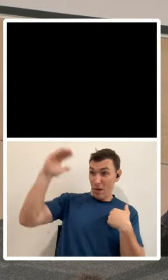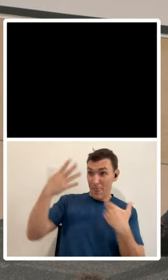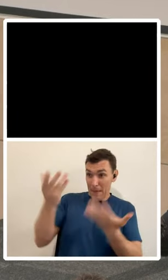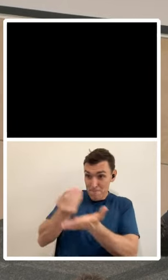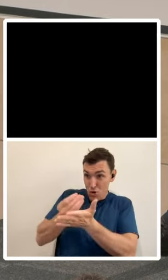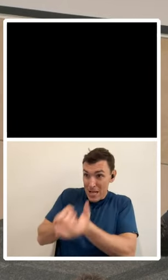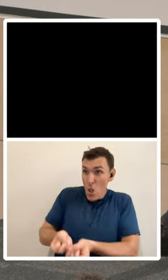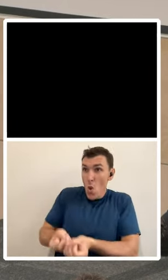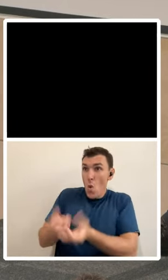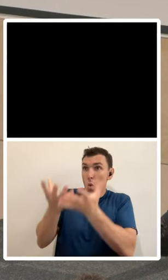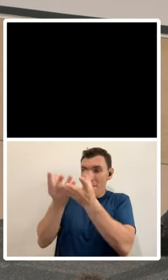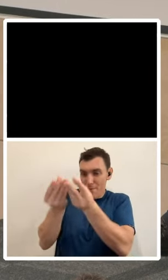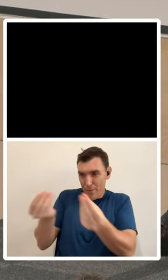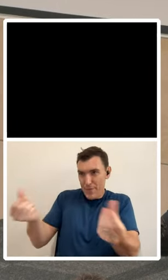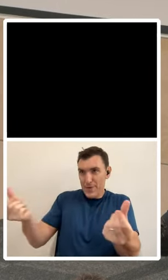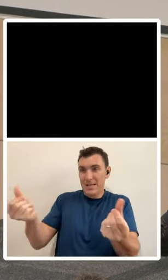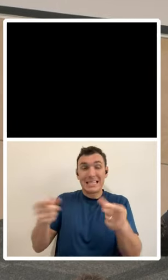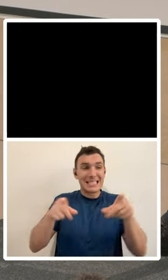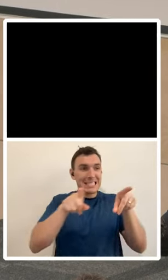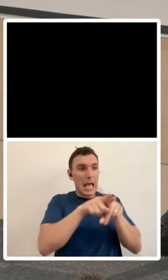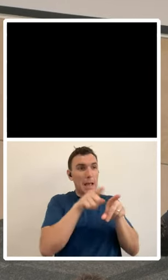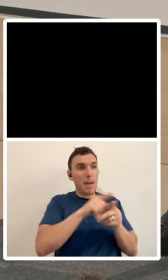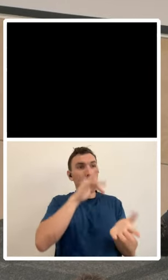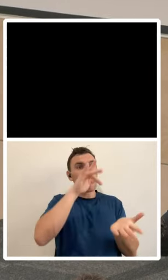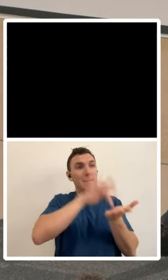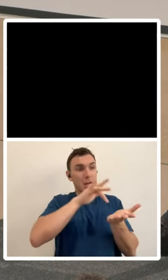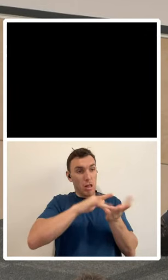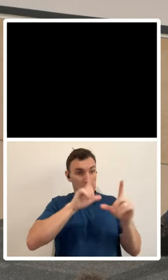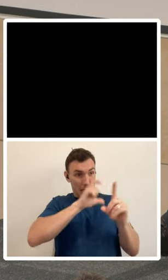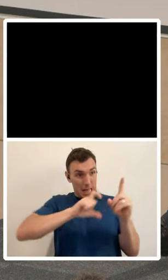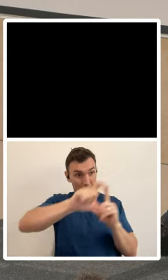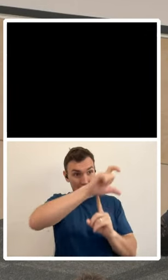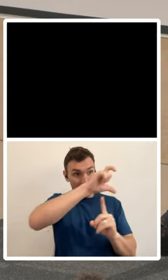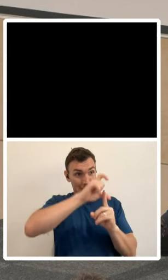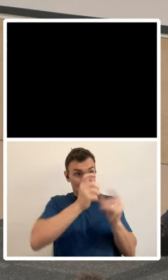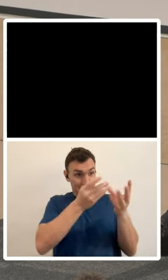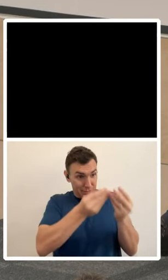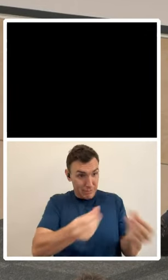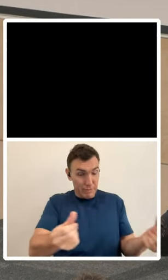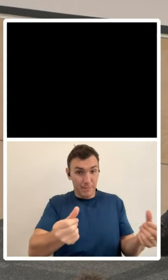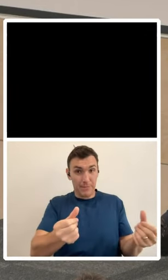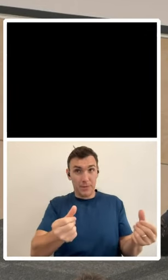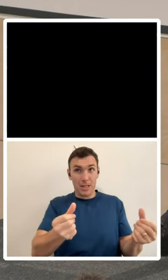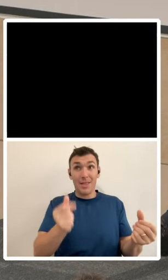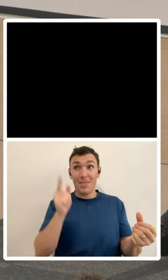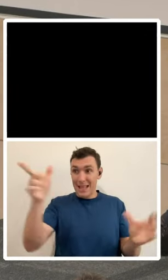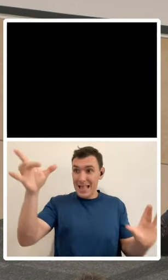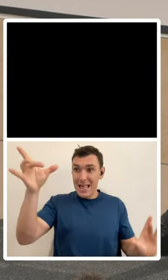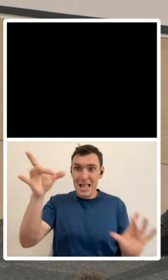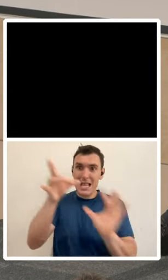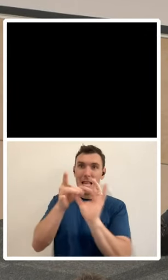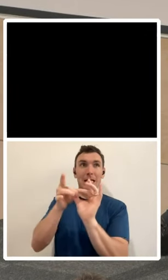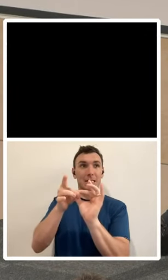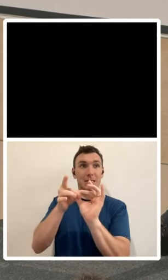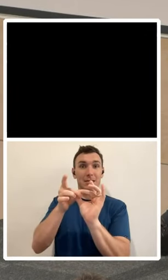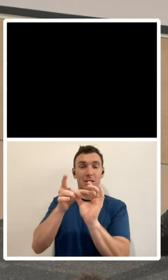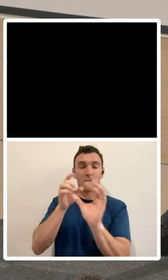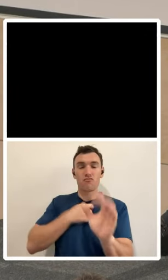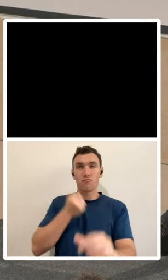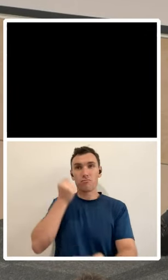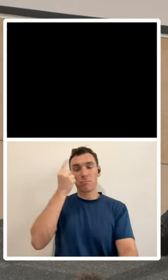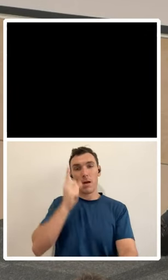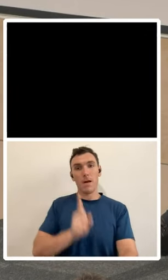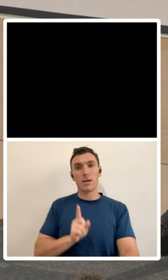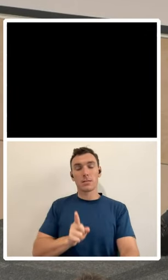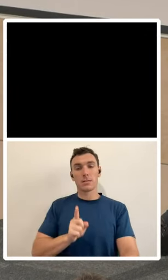economists have managed to treat these two things as if they're separate phenomena. It's amazing. And I realised, like, not only is this going to happen, but it's going to get worse.